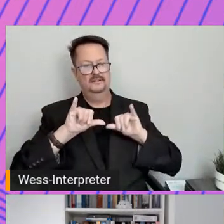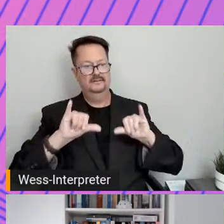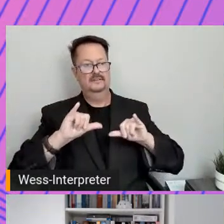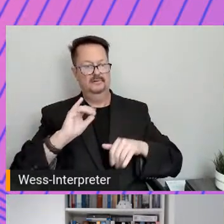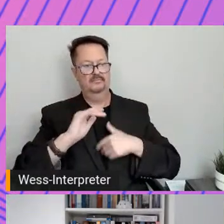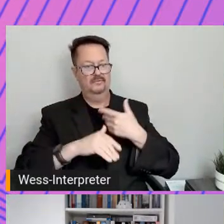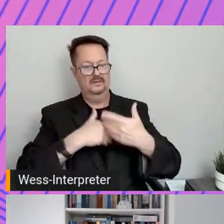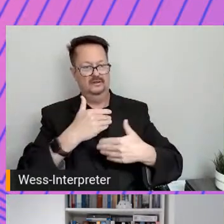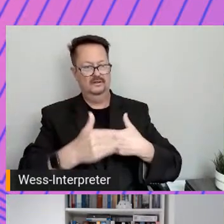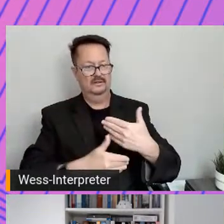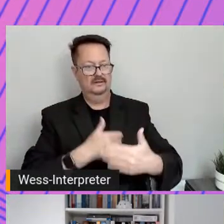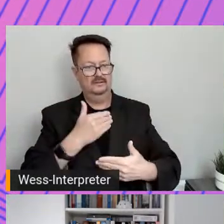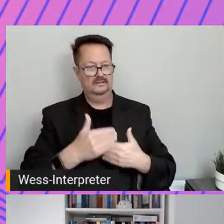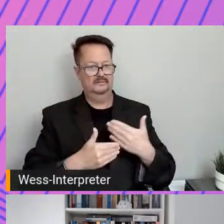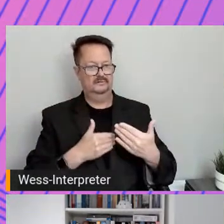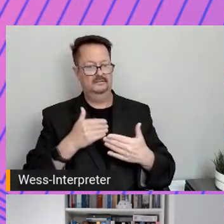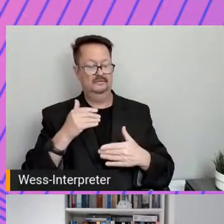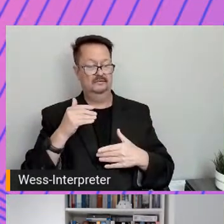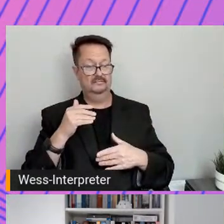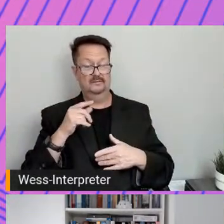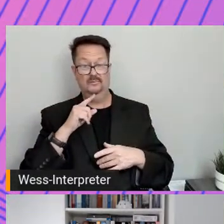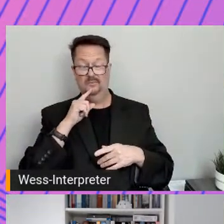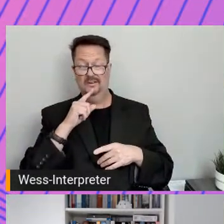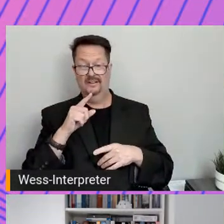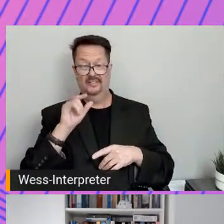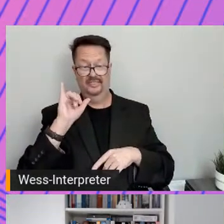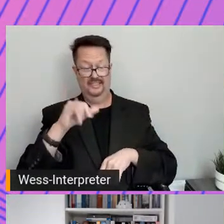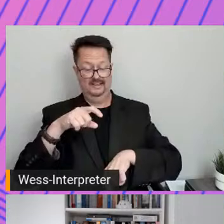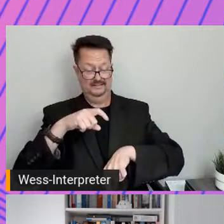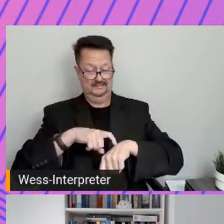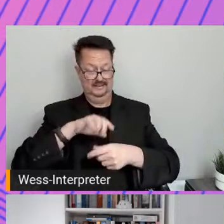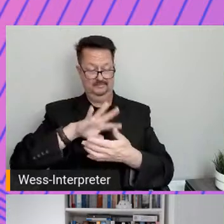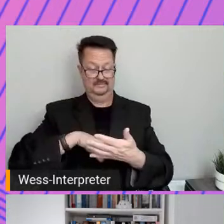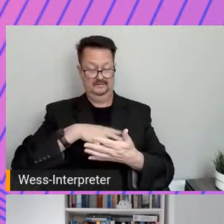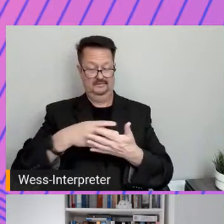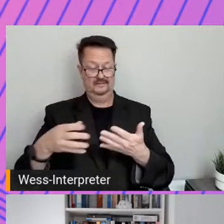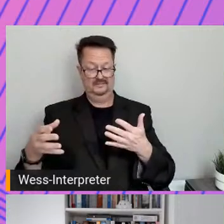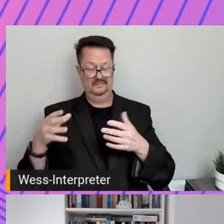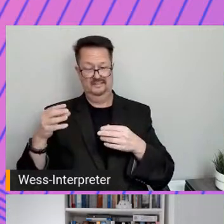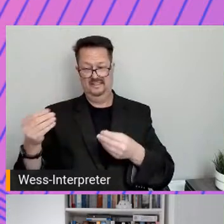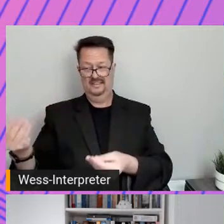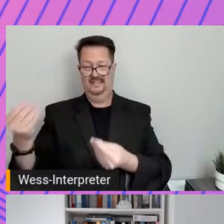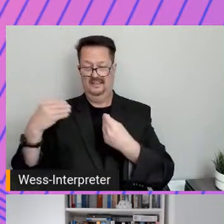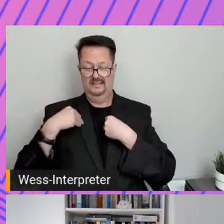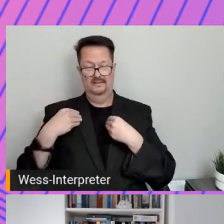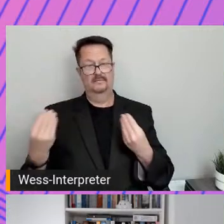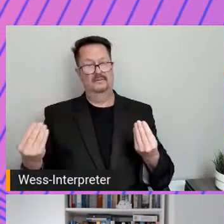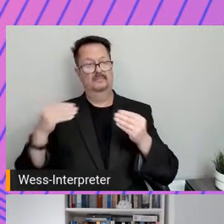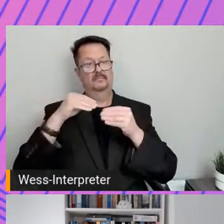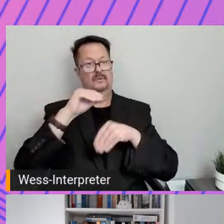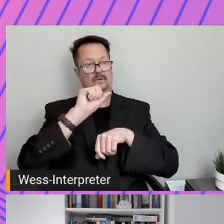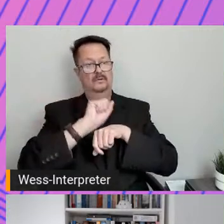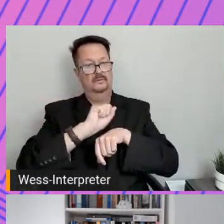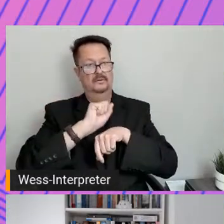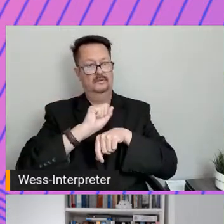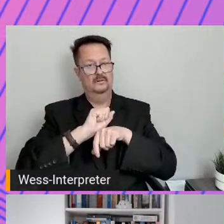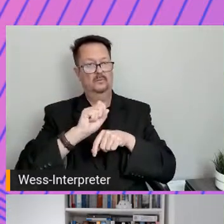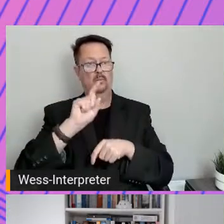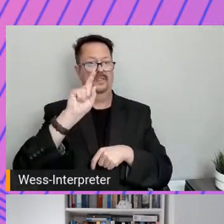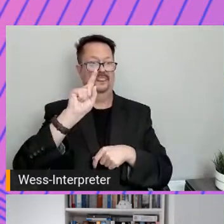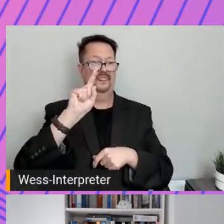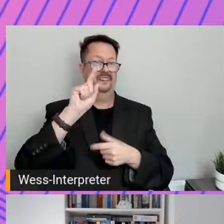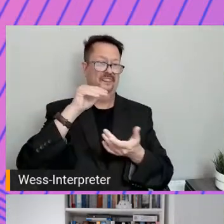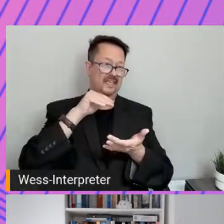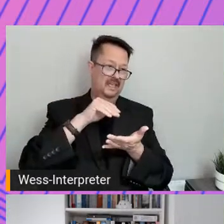process can keep the CPU completely busy by scheduling work to do into each of those 1,000 milliseconds out of